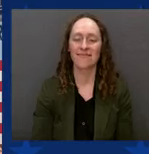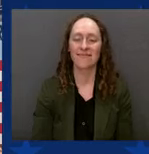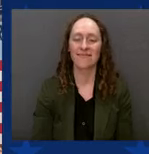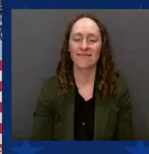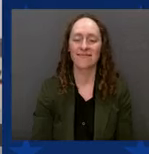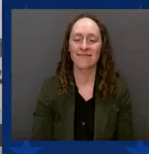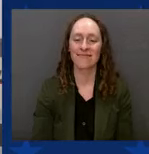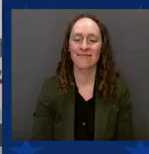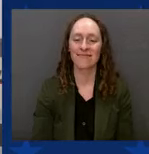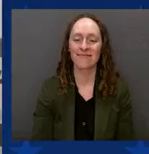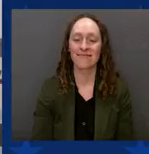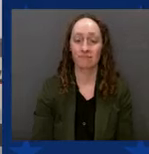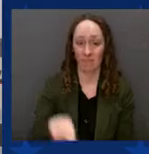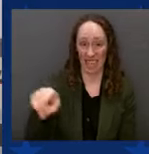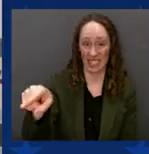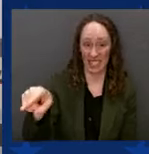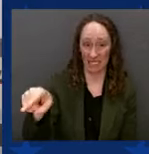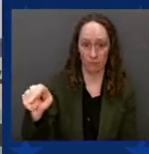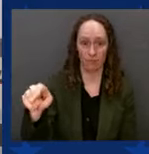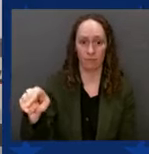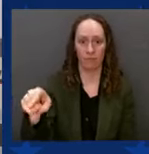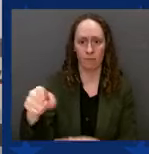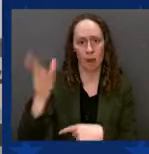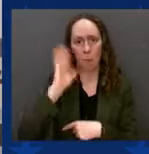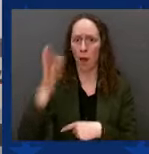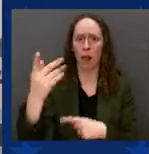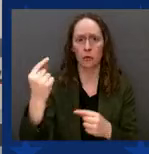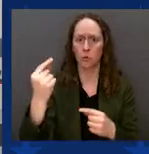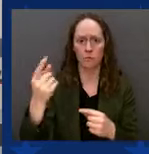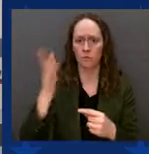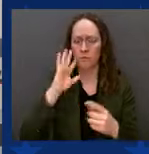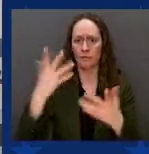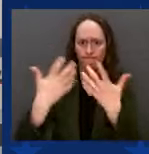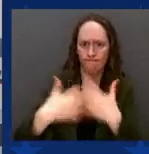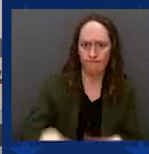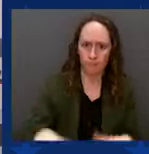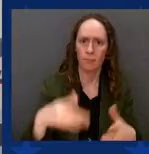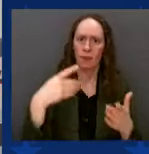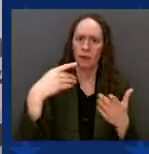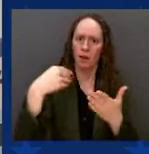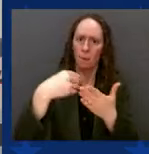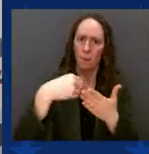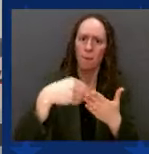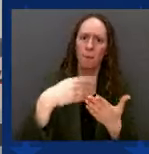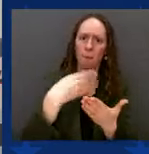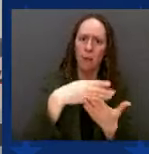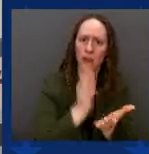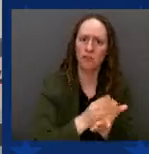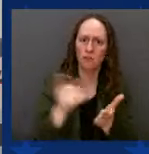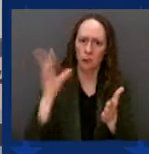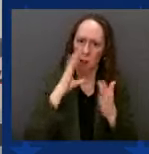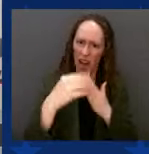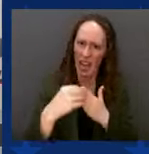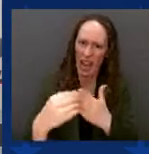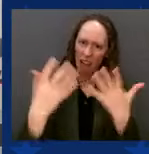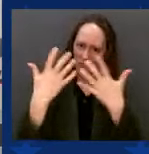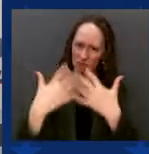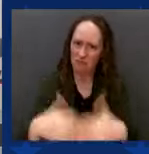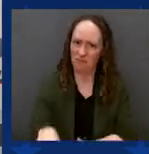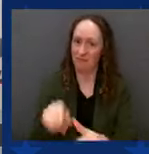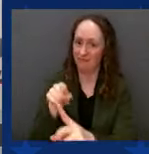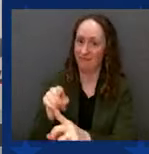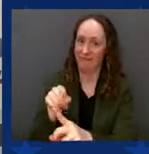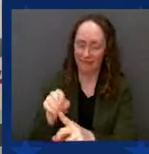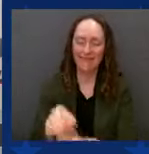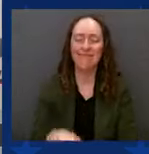gets passed. But, you know, while they couldn't be here, I want to thank Jim Kenney, who's a good friend, Mayor of Philadelphia, and two